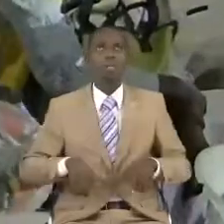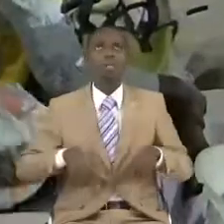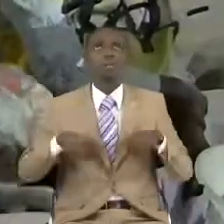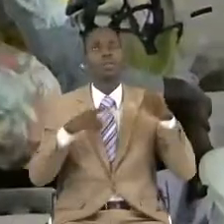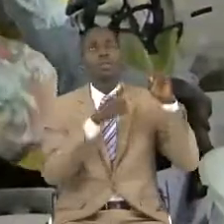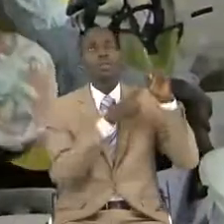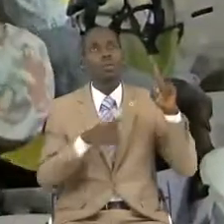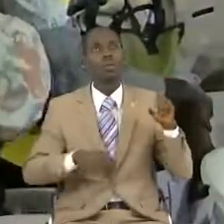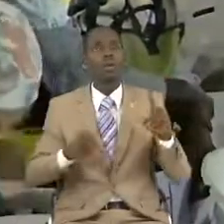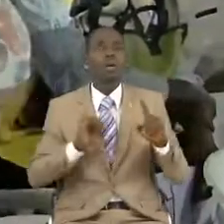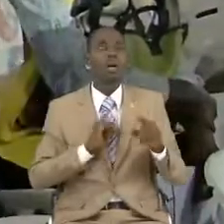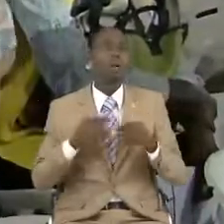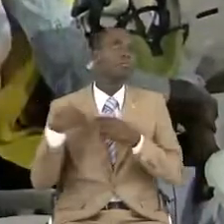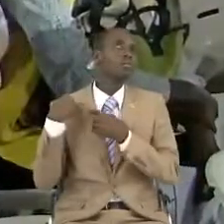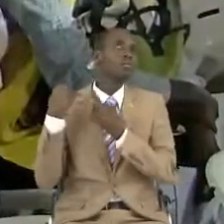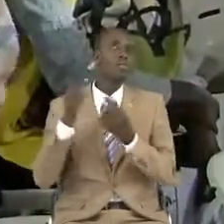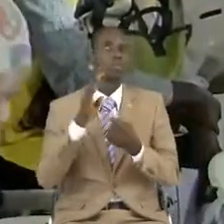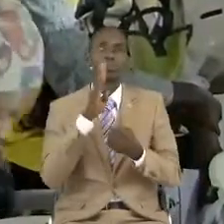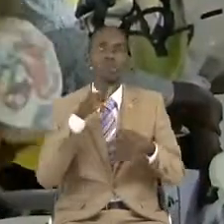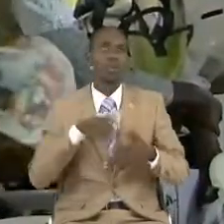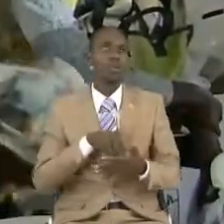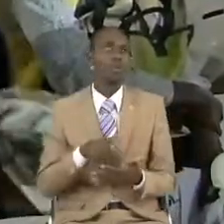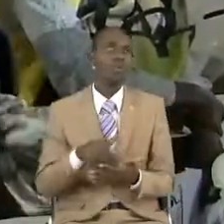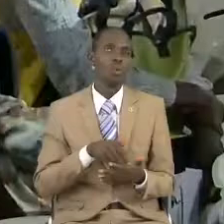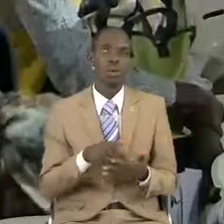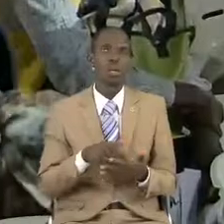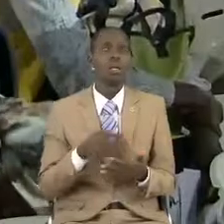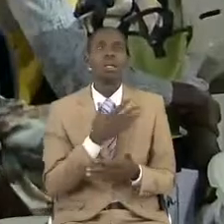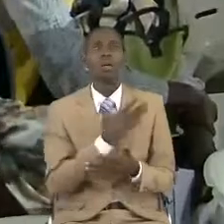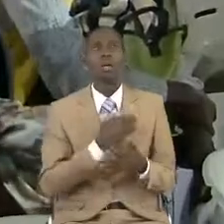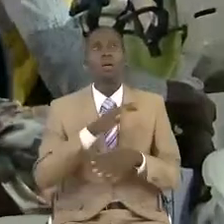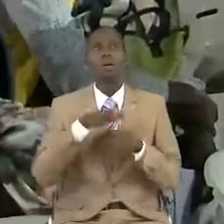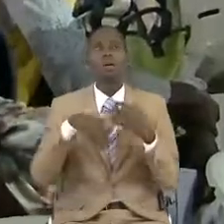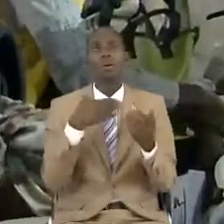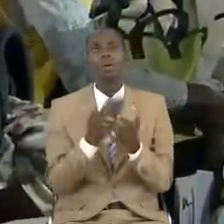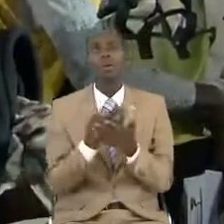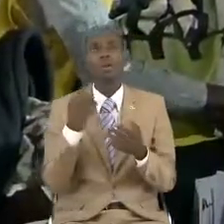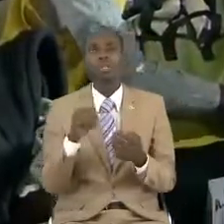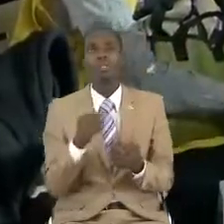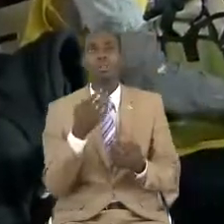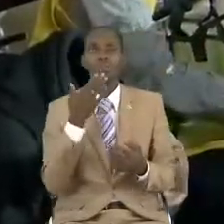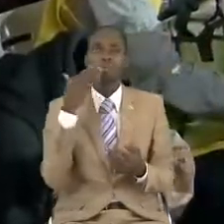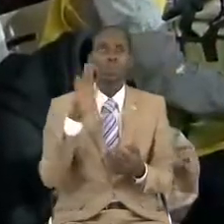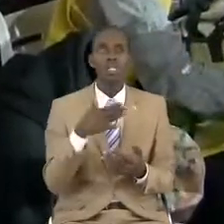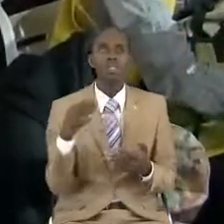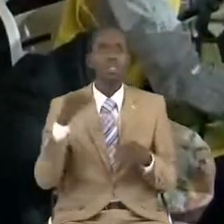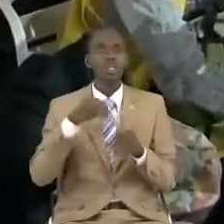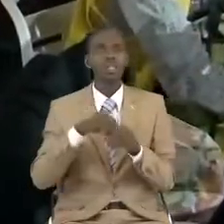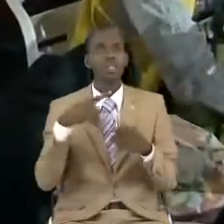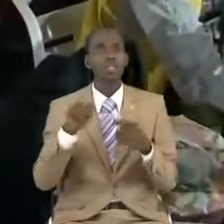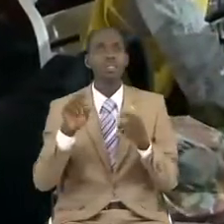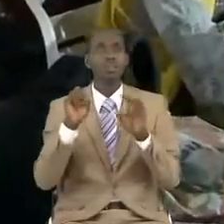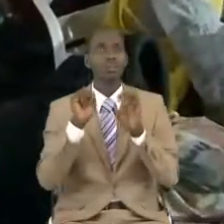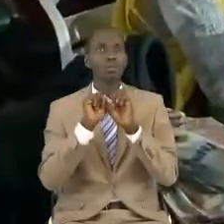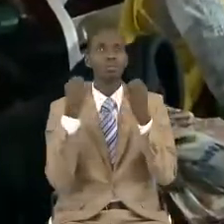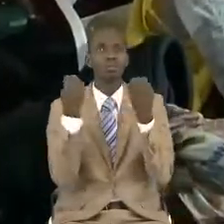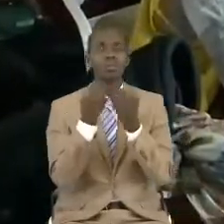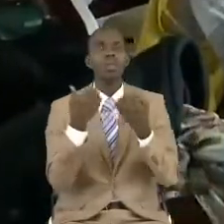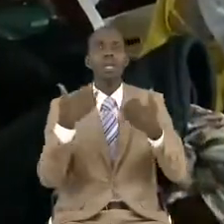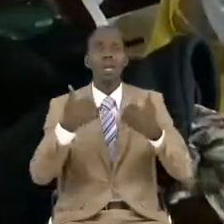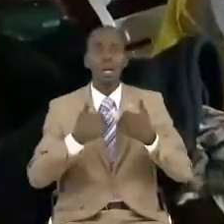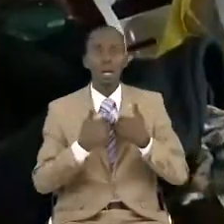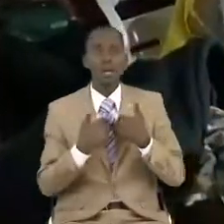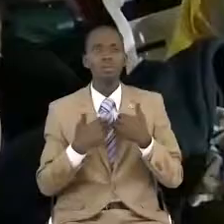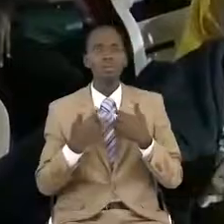weak and all those evil things in society they have add dominion over me